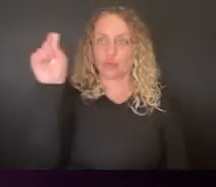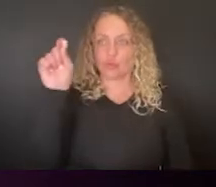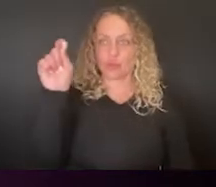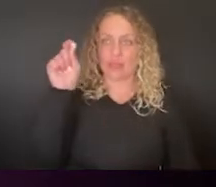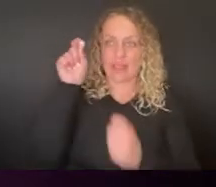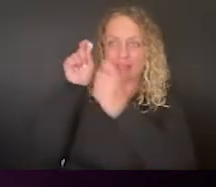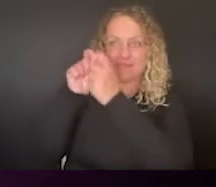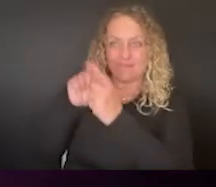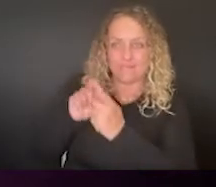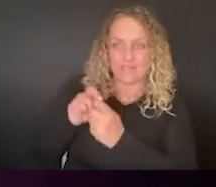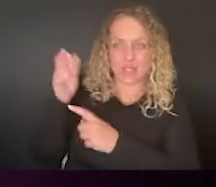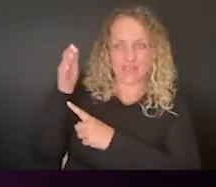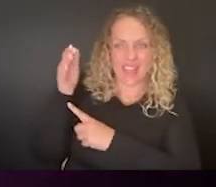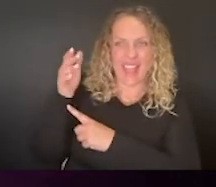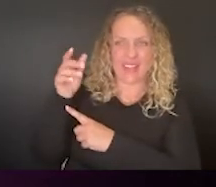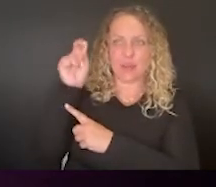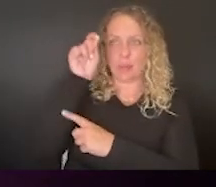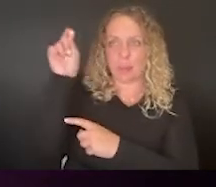out a rebrand?